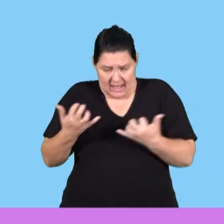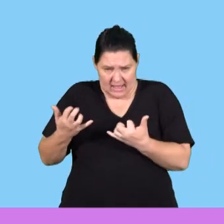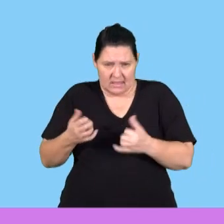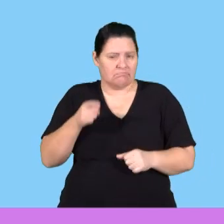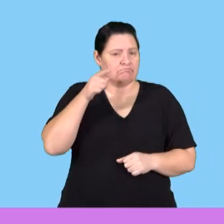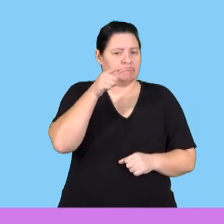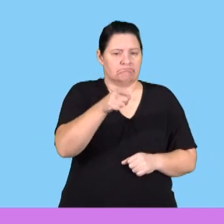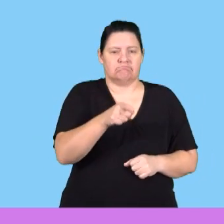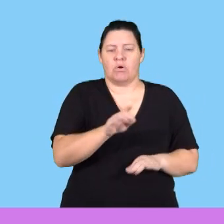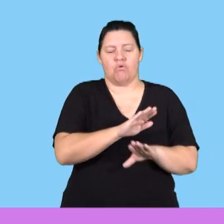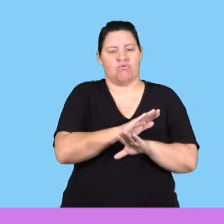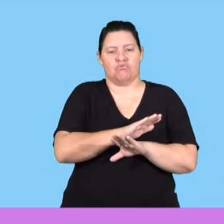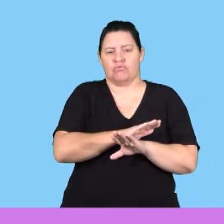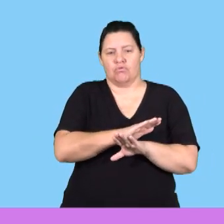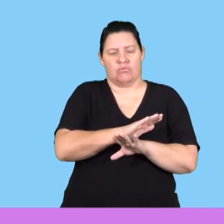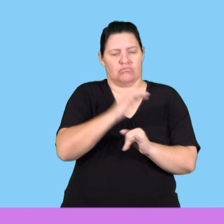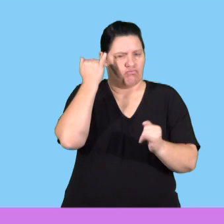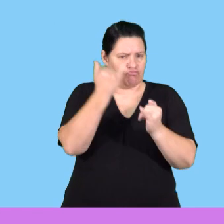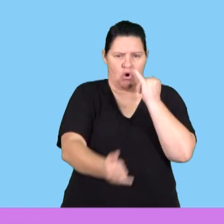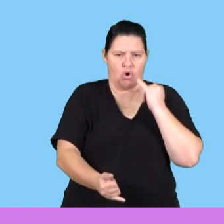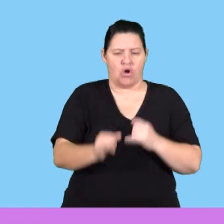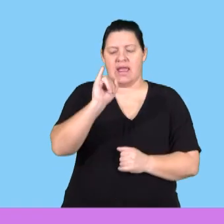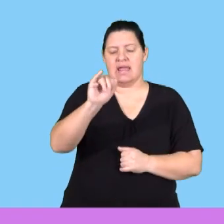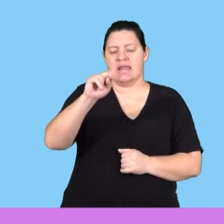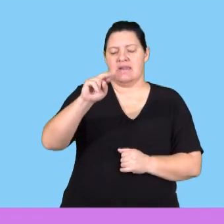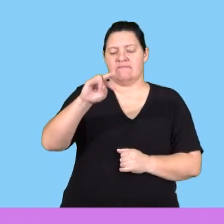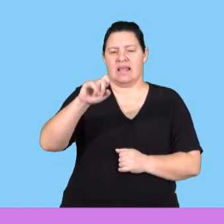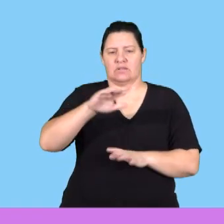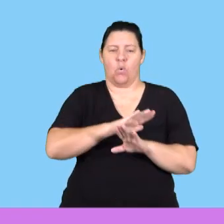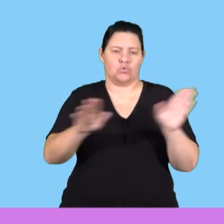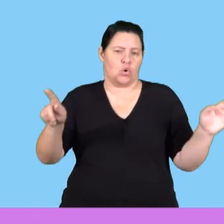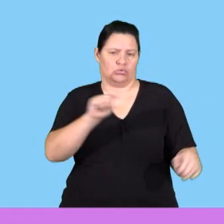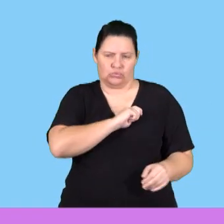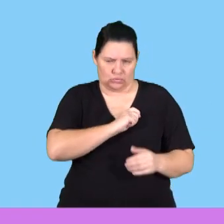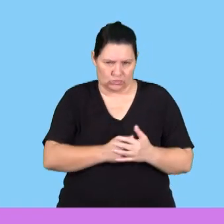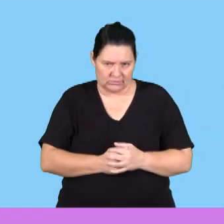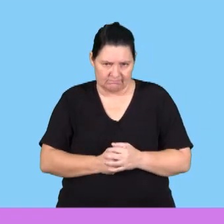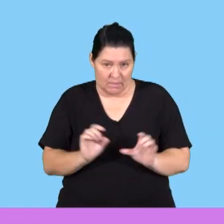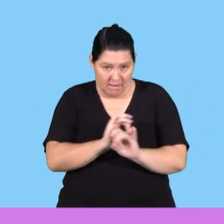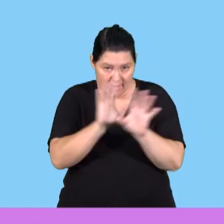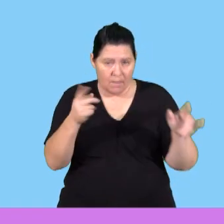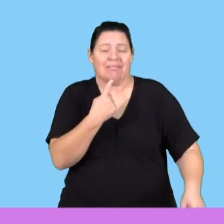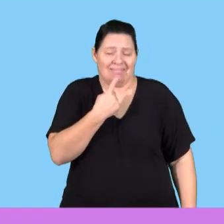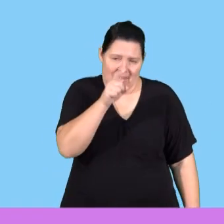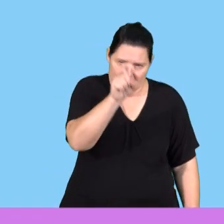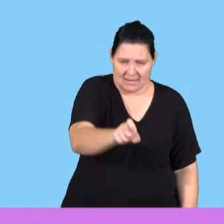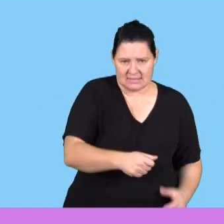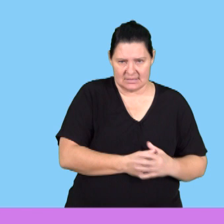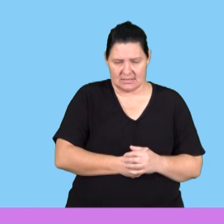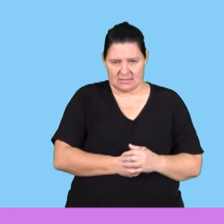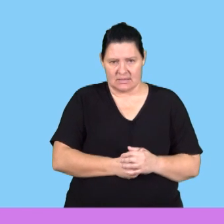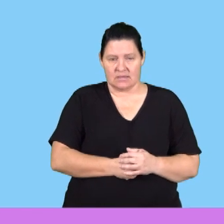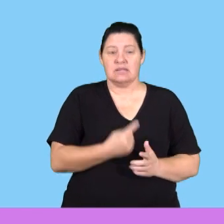your calculations, this statement is invalid or it's not true. Guys, are we clear on